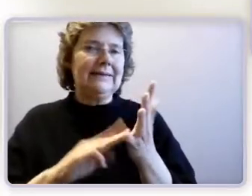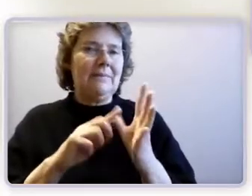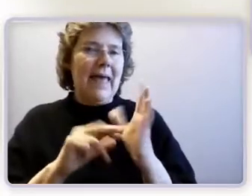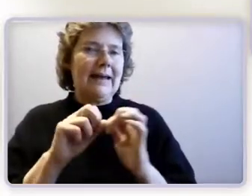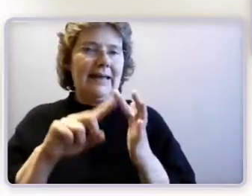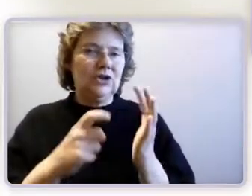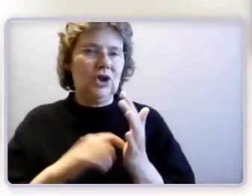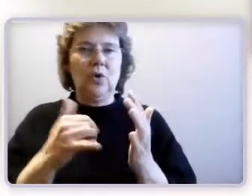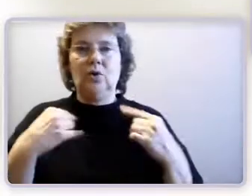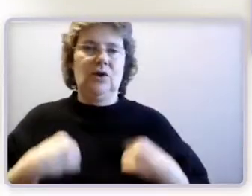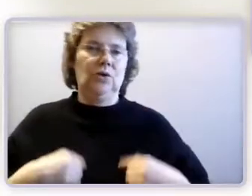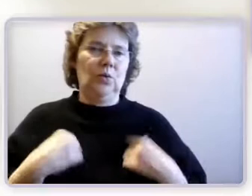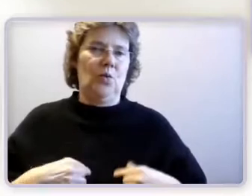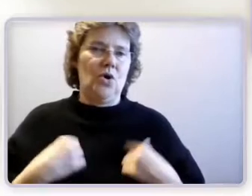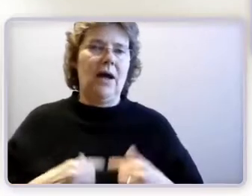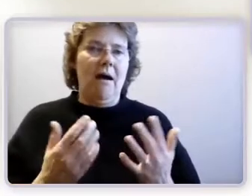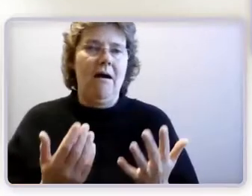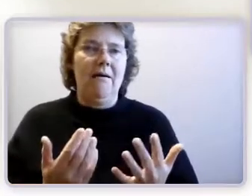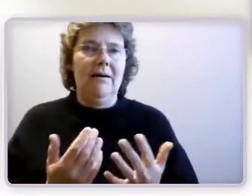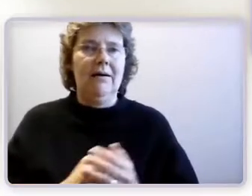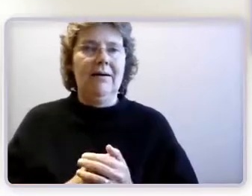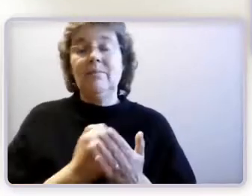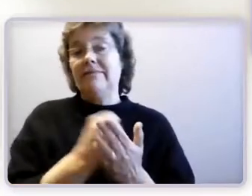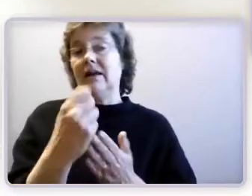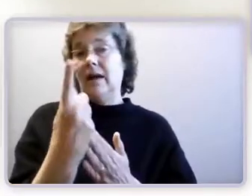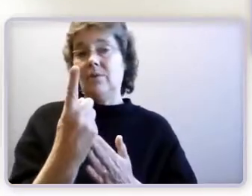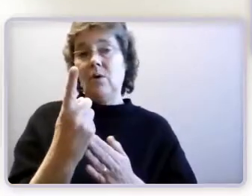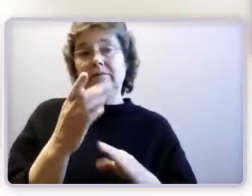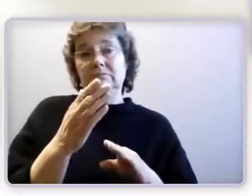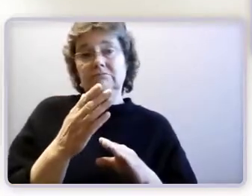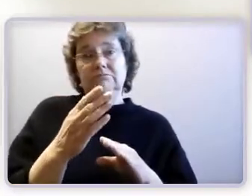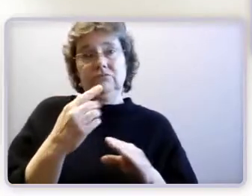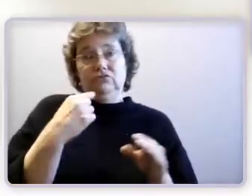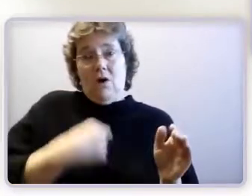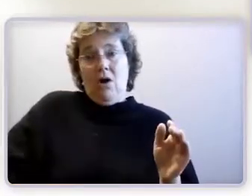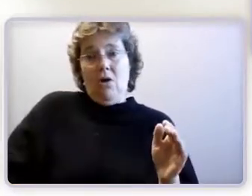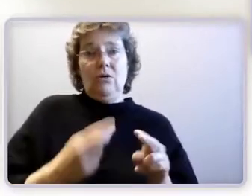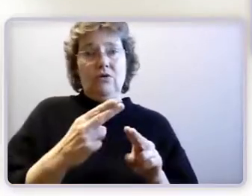But the principal function of a guardian is to make decisions.